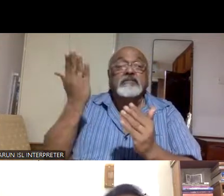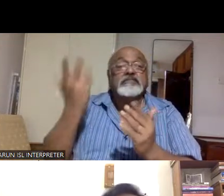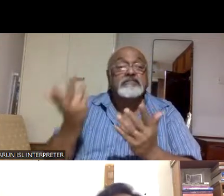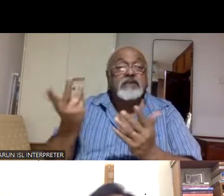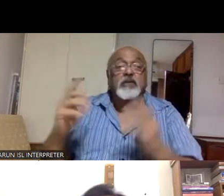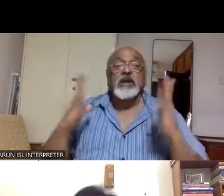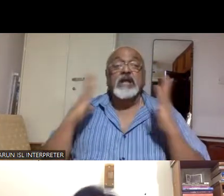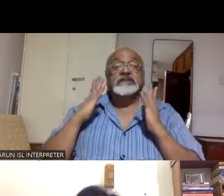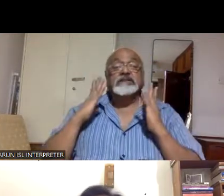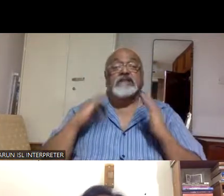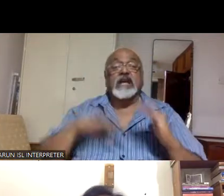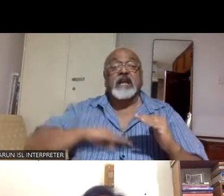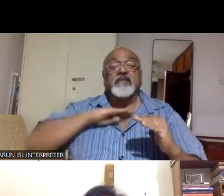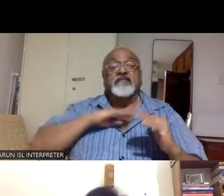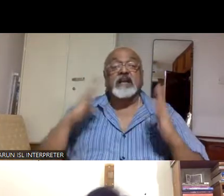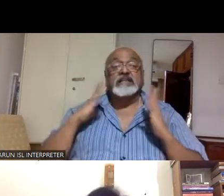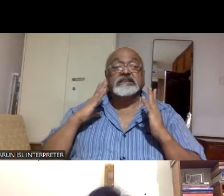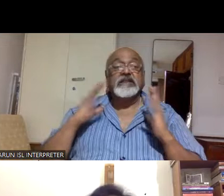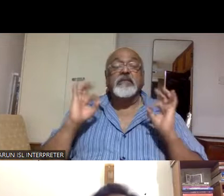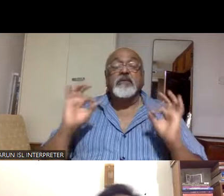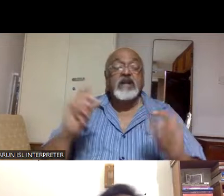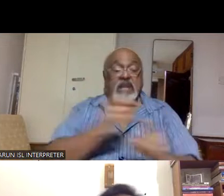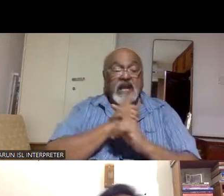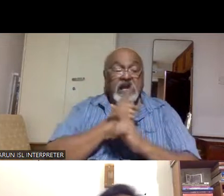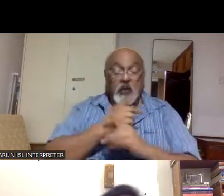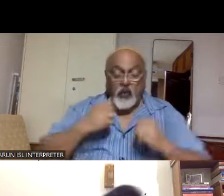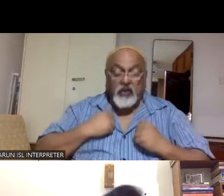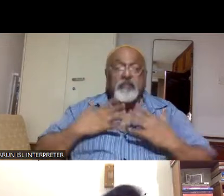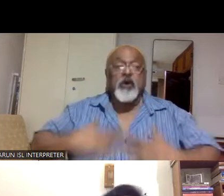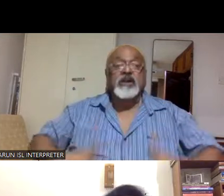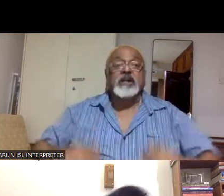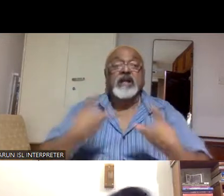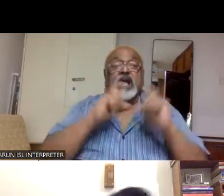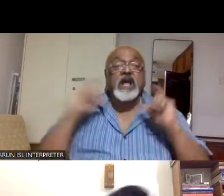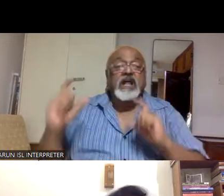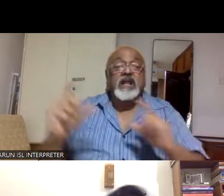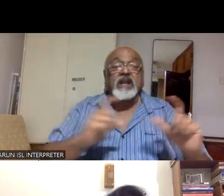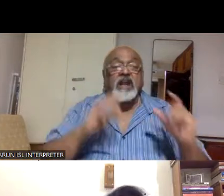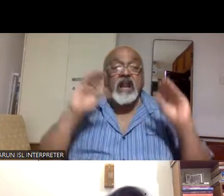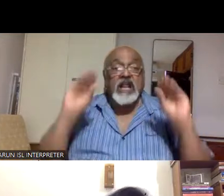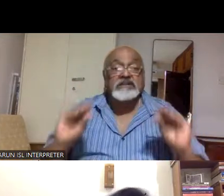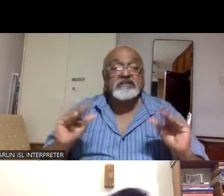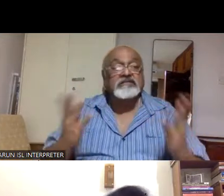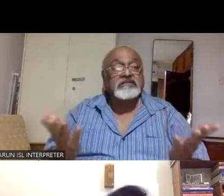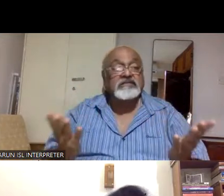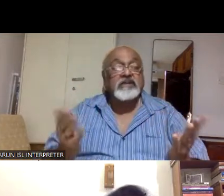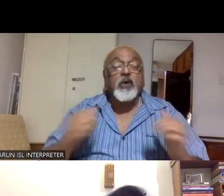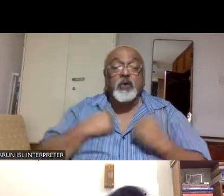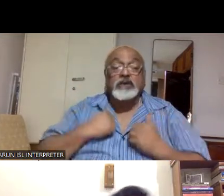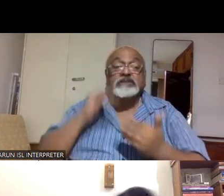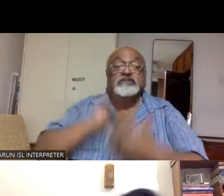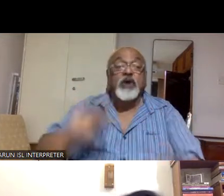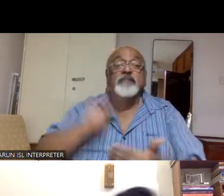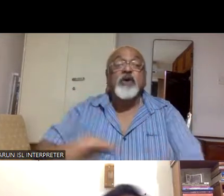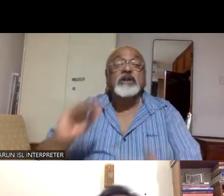rest. They were not able to take enough care of their bodies. And number four, they had to rear children. They